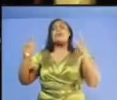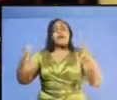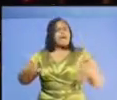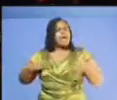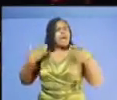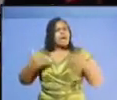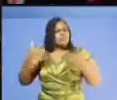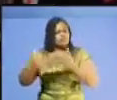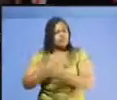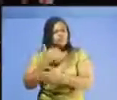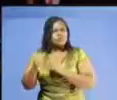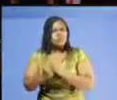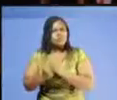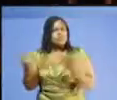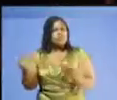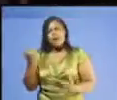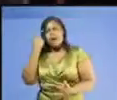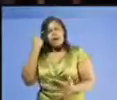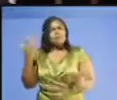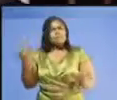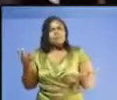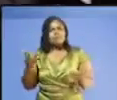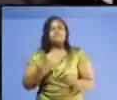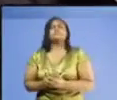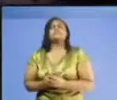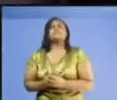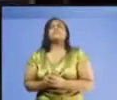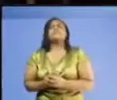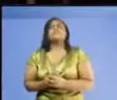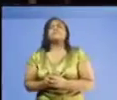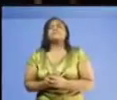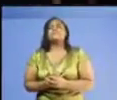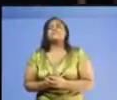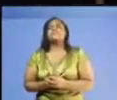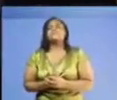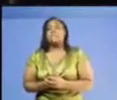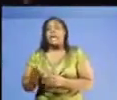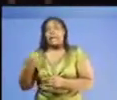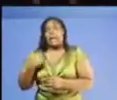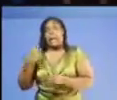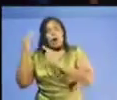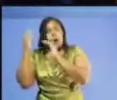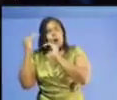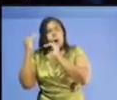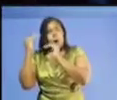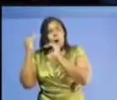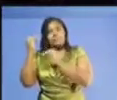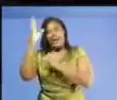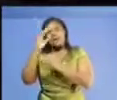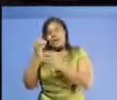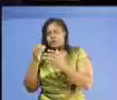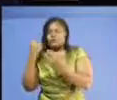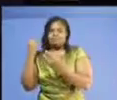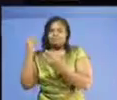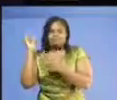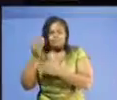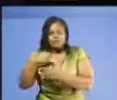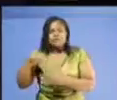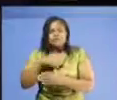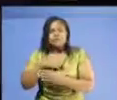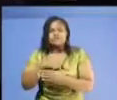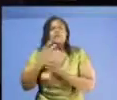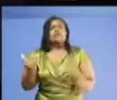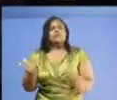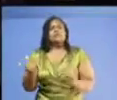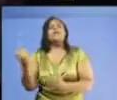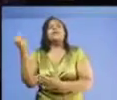what comes in your mind? Can I ask you, I'm going somewhere today. I'm going to hope that God will preach to us today. Think of